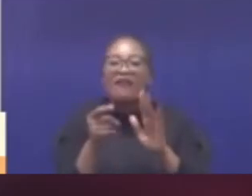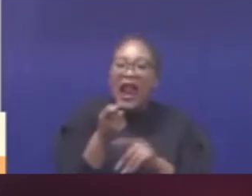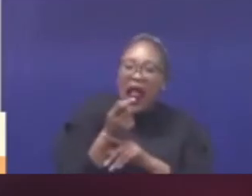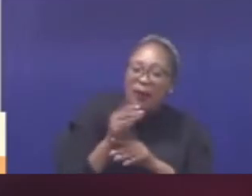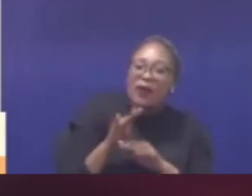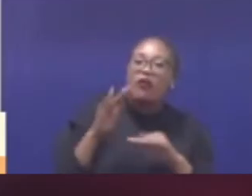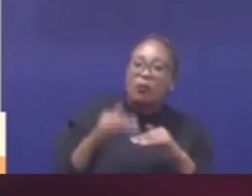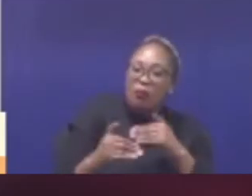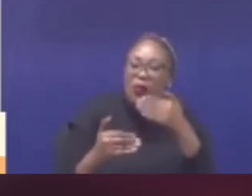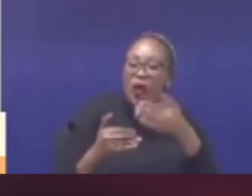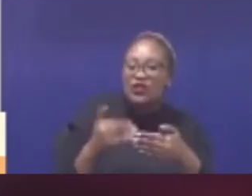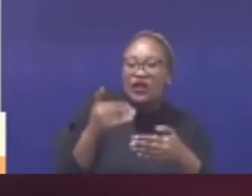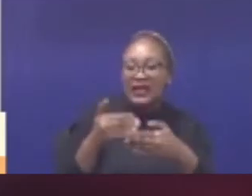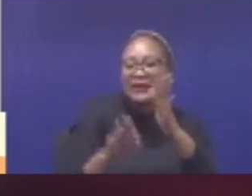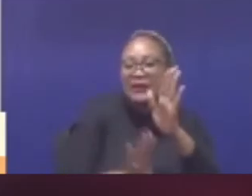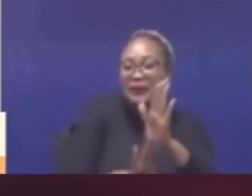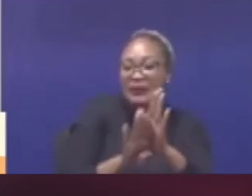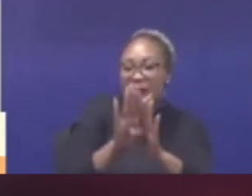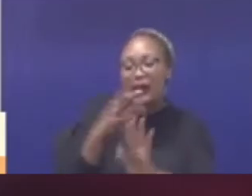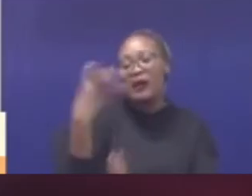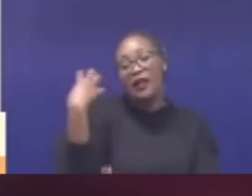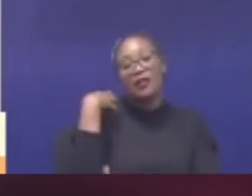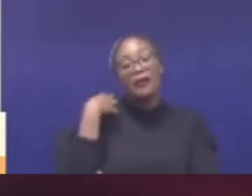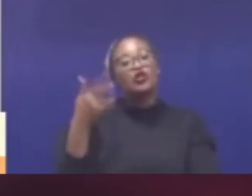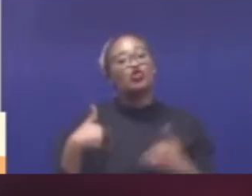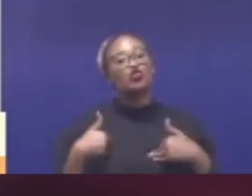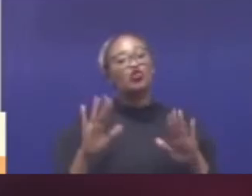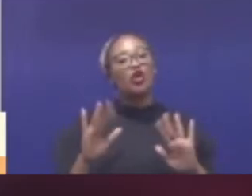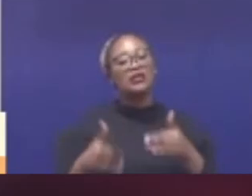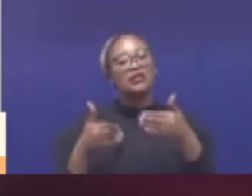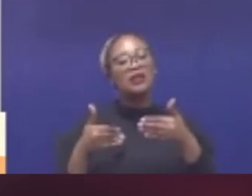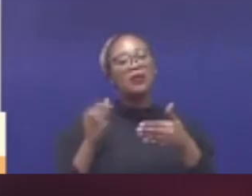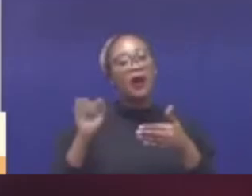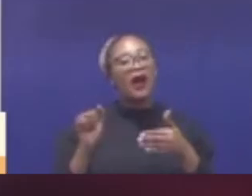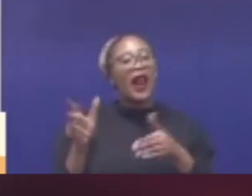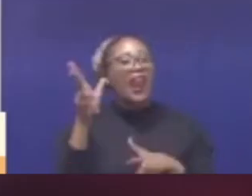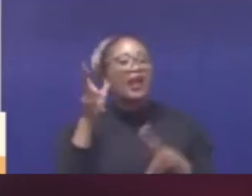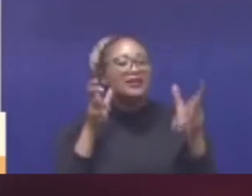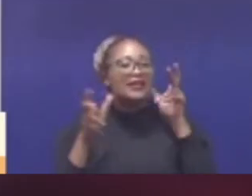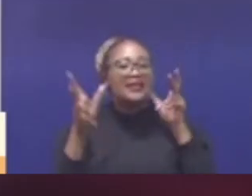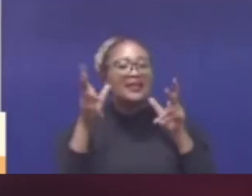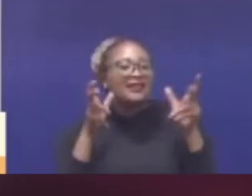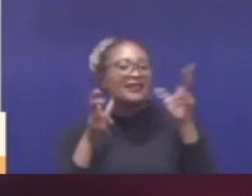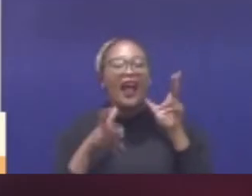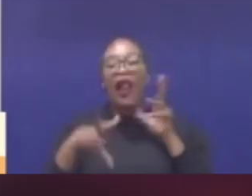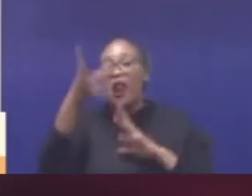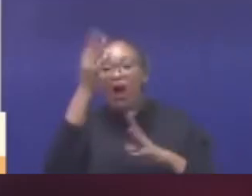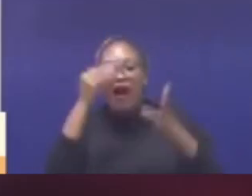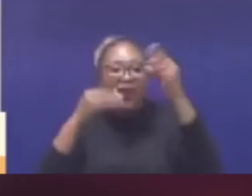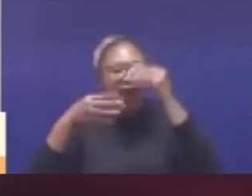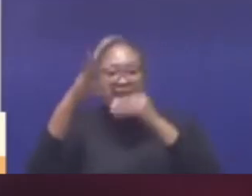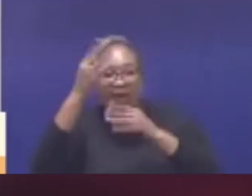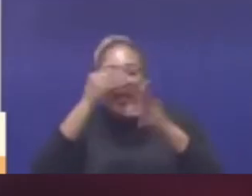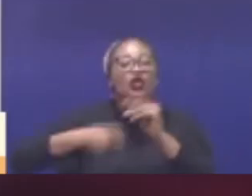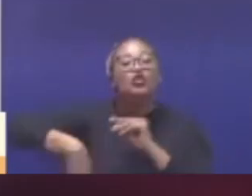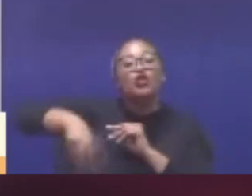schools and communities. The Minister started her term with a listening and learning tour in every province. This was then supplemented with